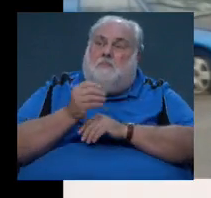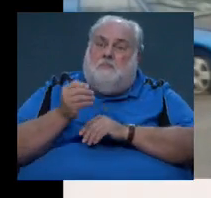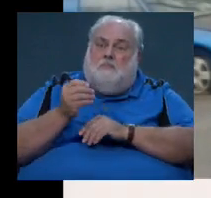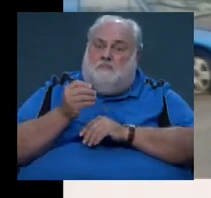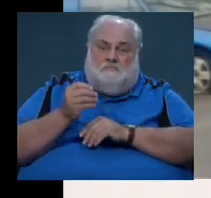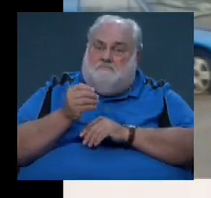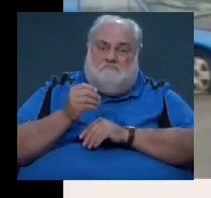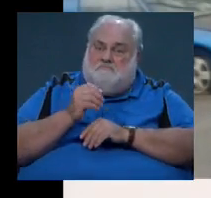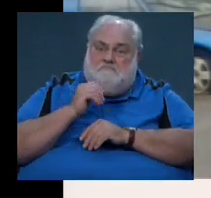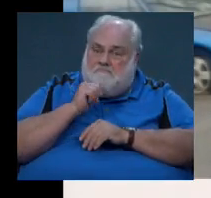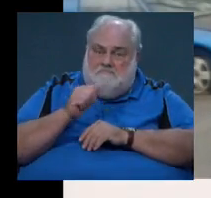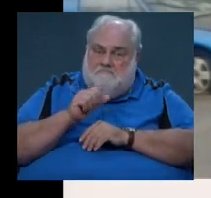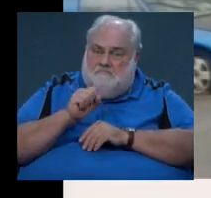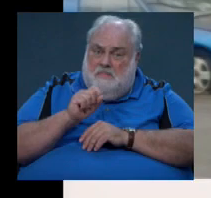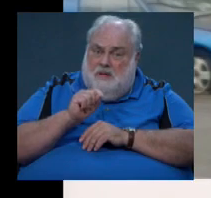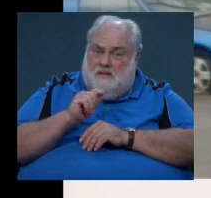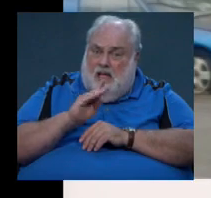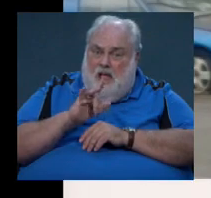it's unstable.